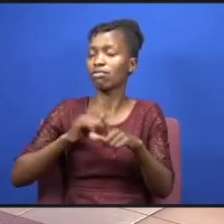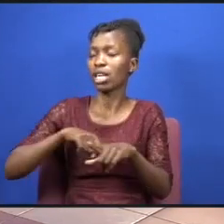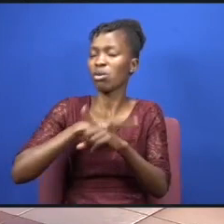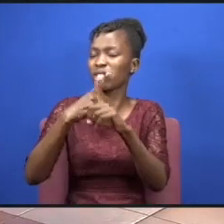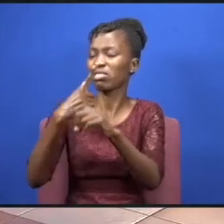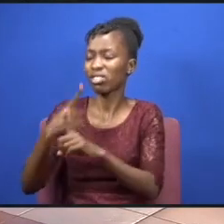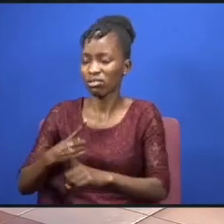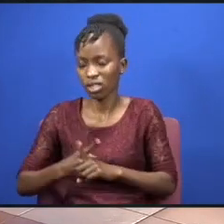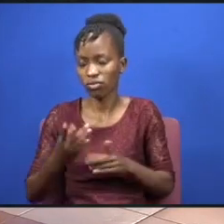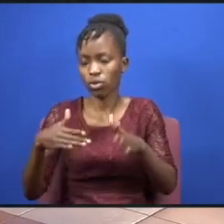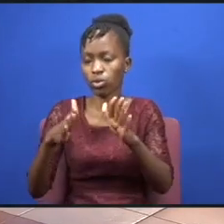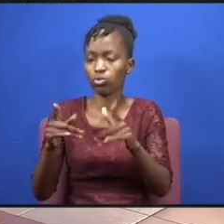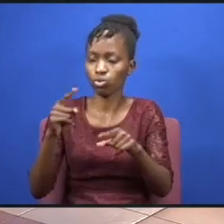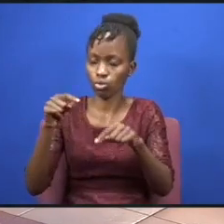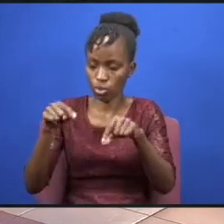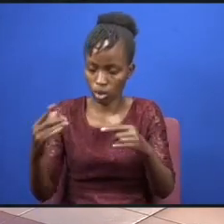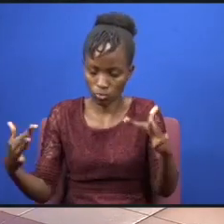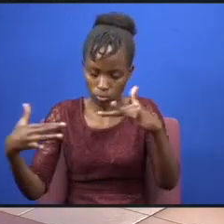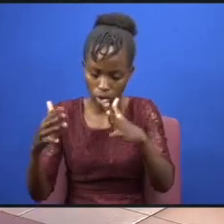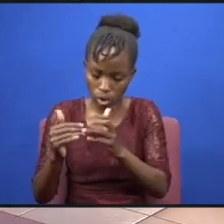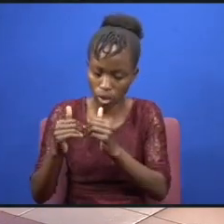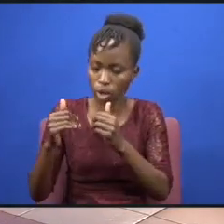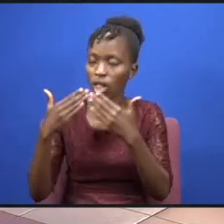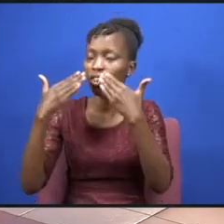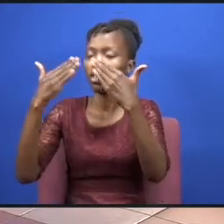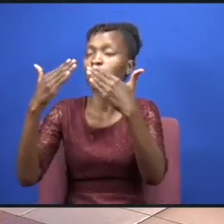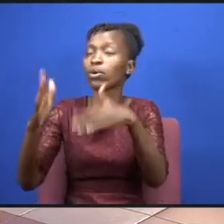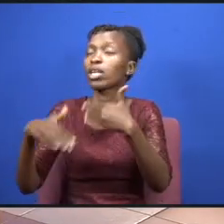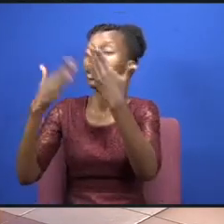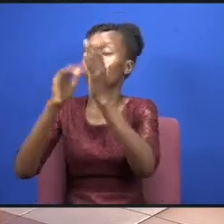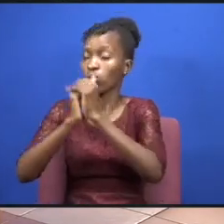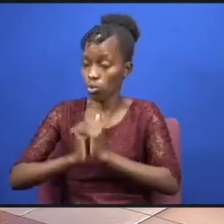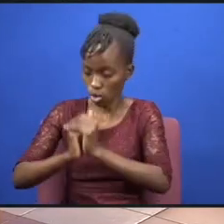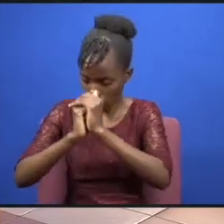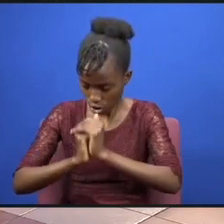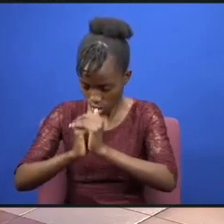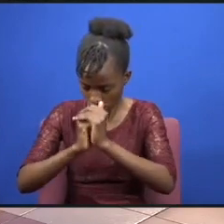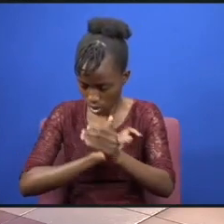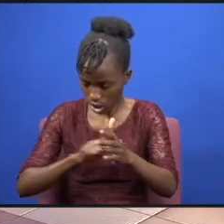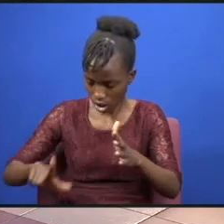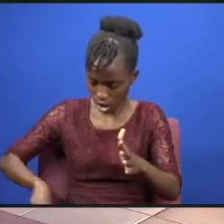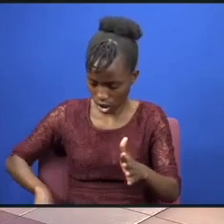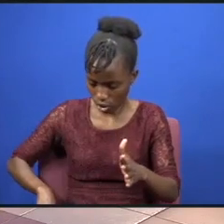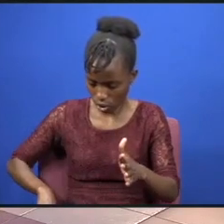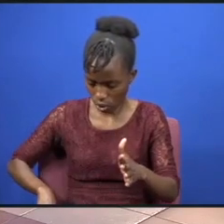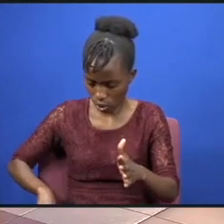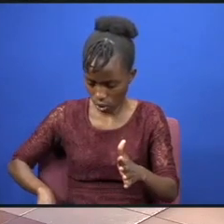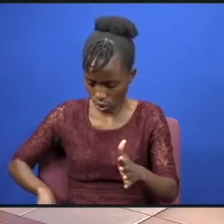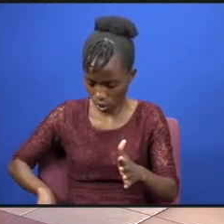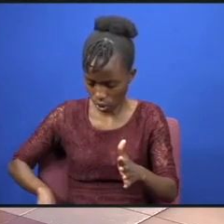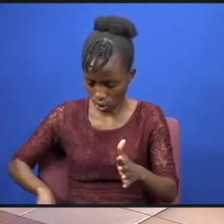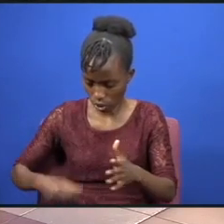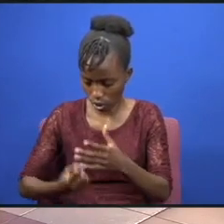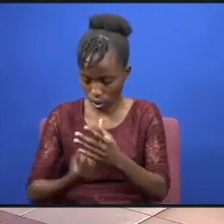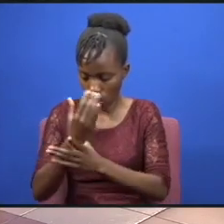And today we gather together just to thank you and to give worship unto you. Jehovah God, erecting an altar of